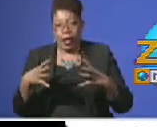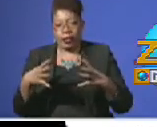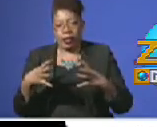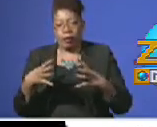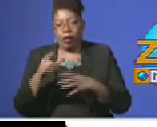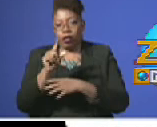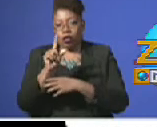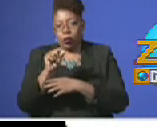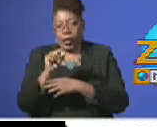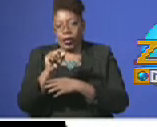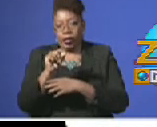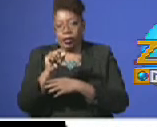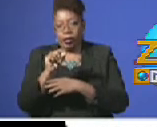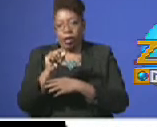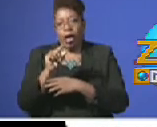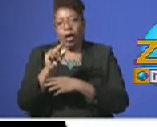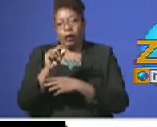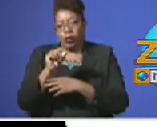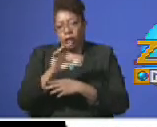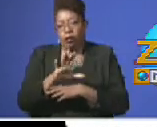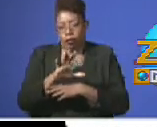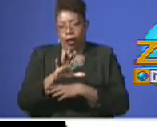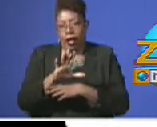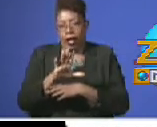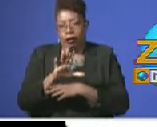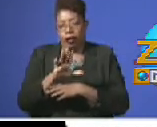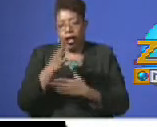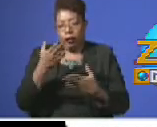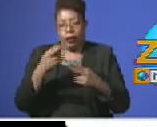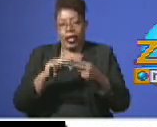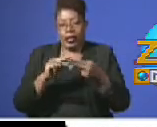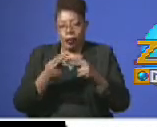about 25, and at times our numbers can go up